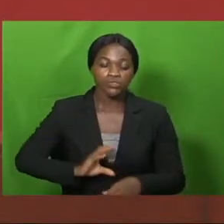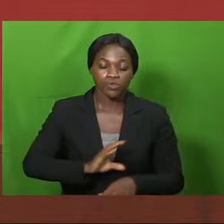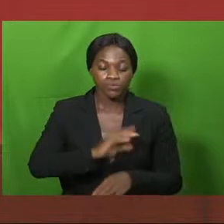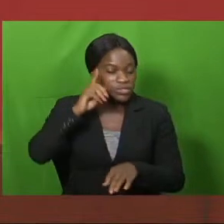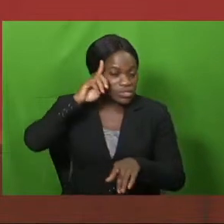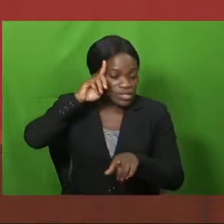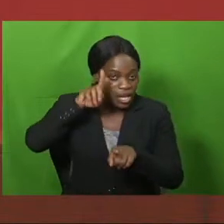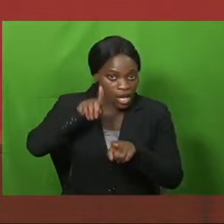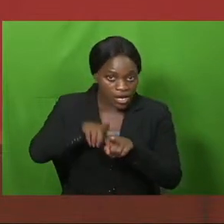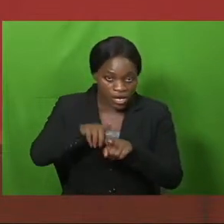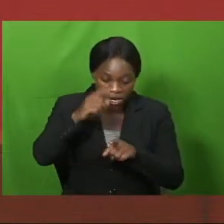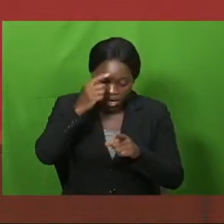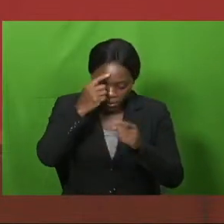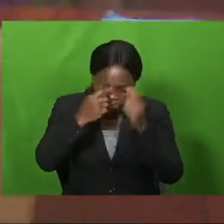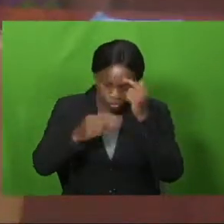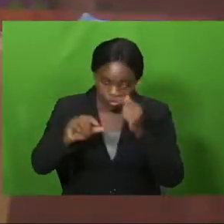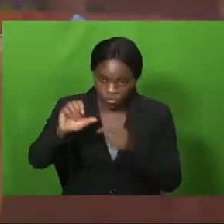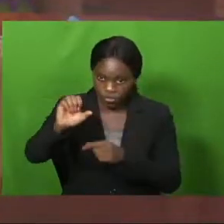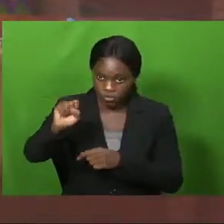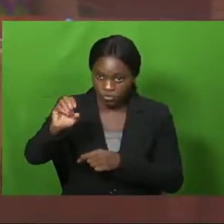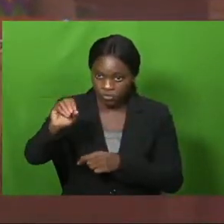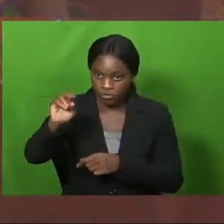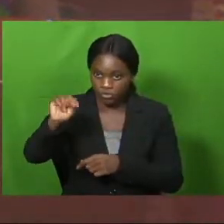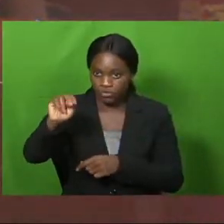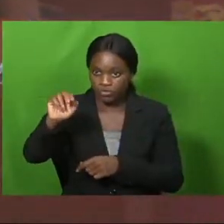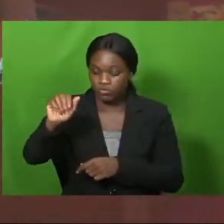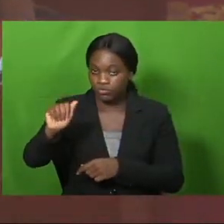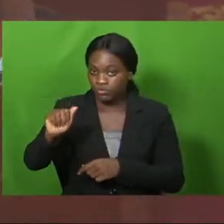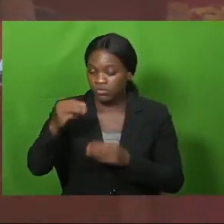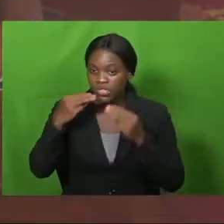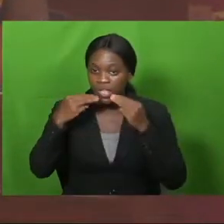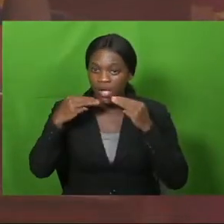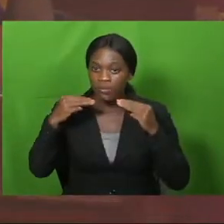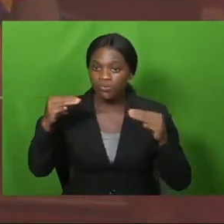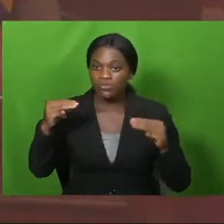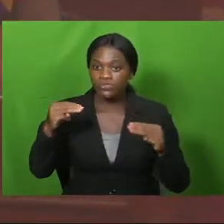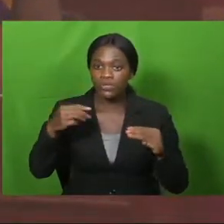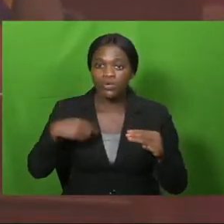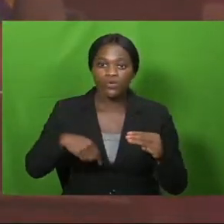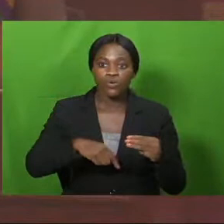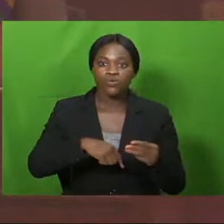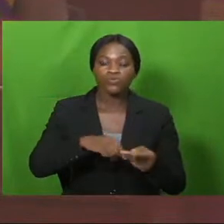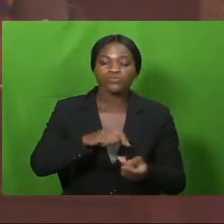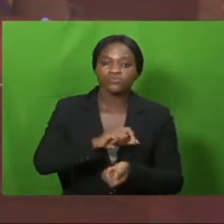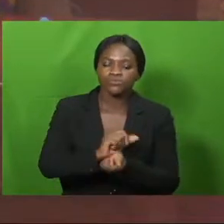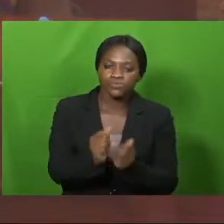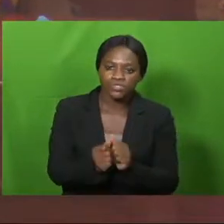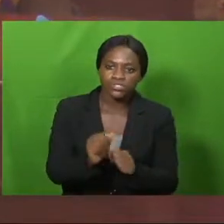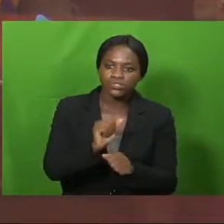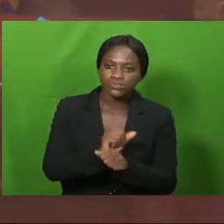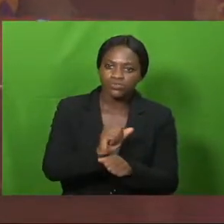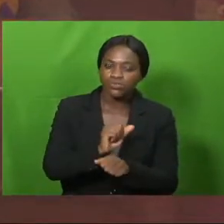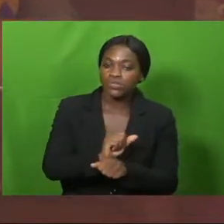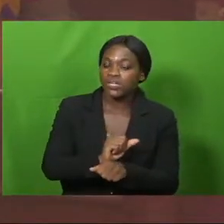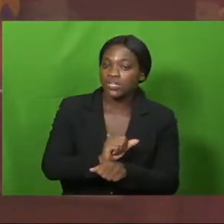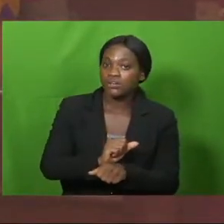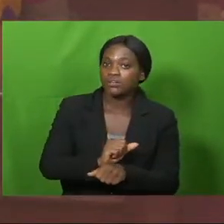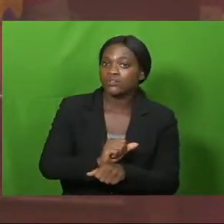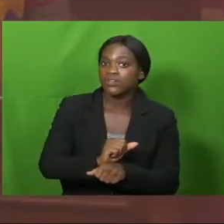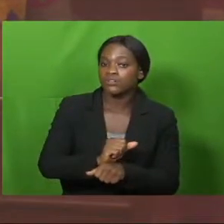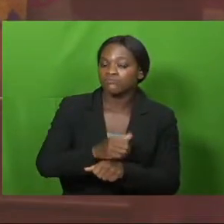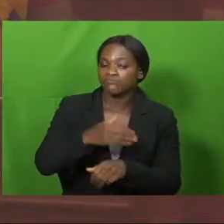that because of the State of the Nation's address motion, we must vary the order of business every day. We debate the